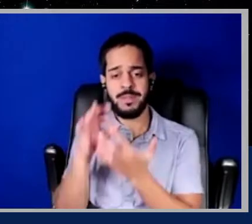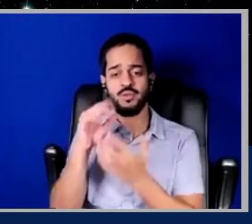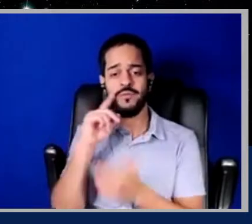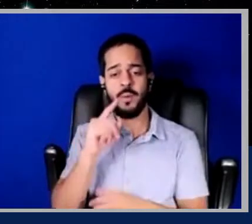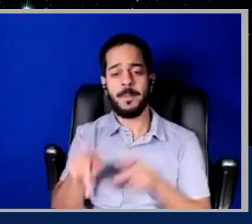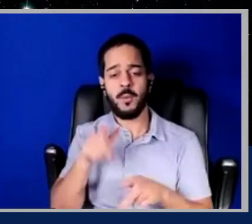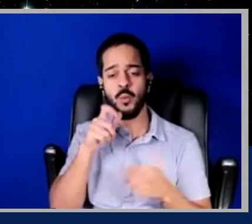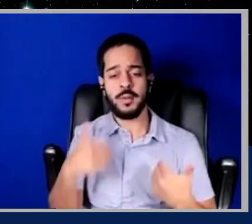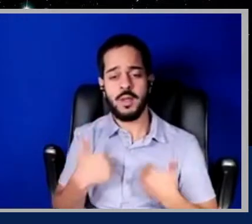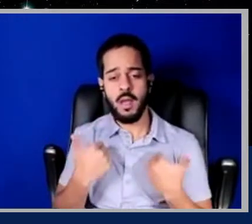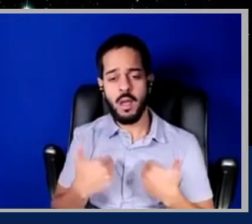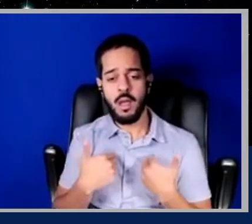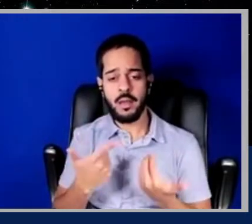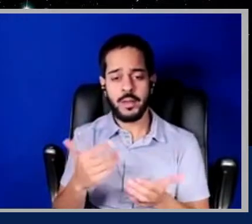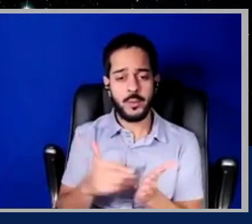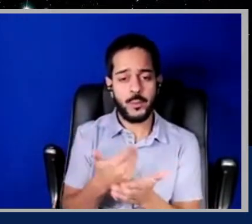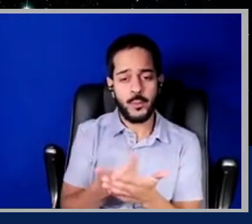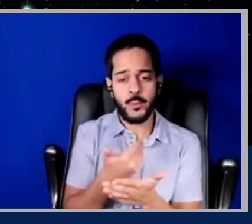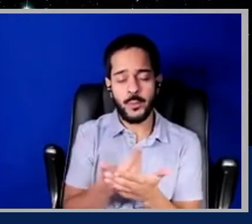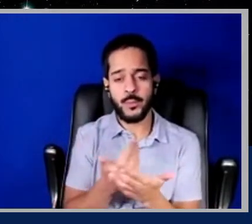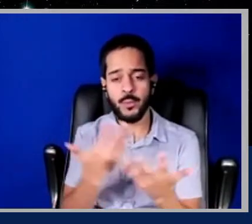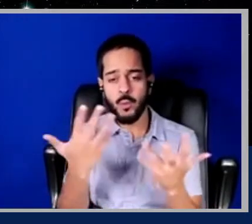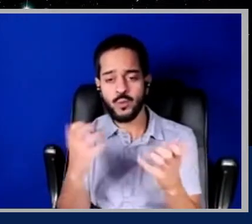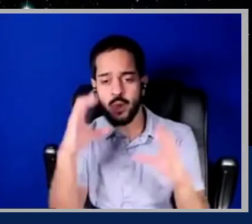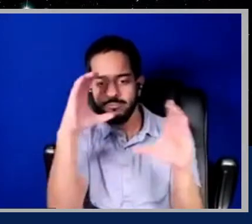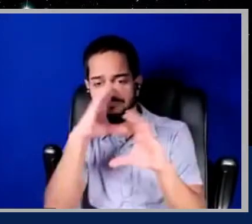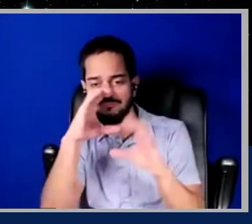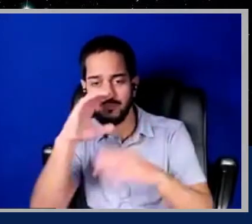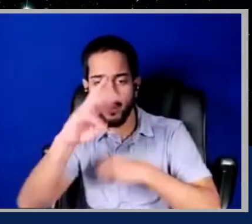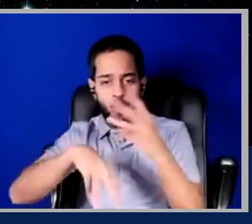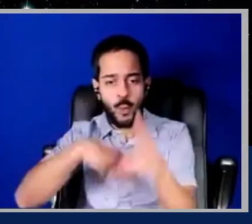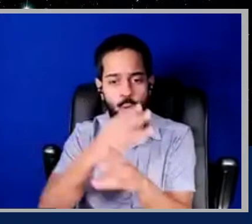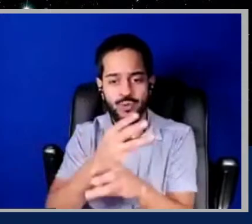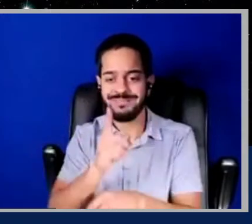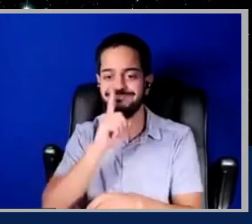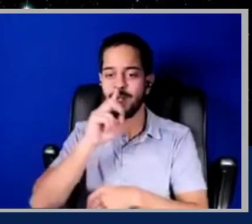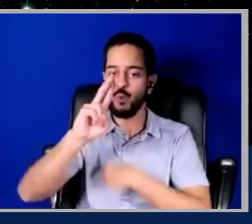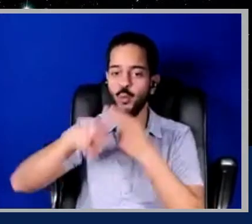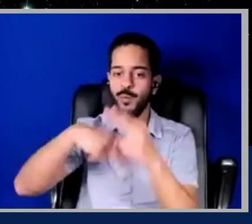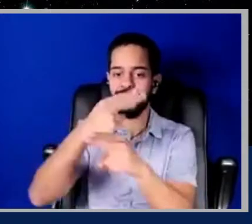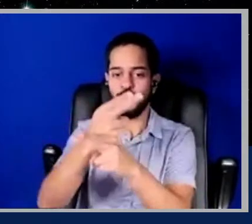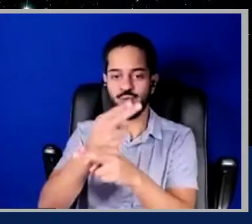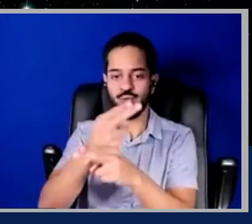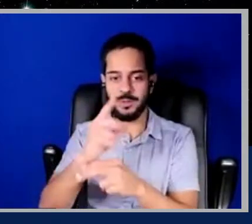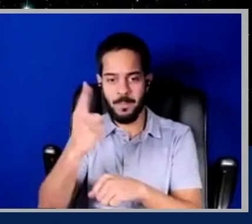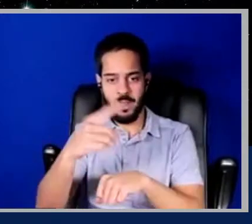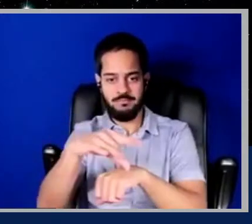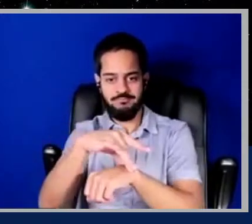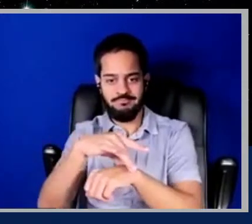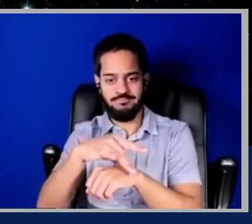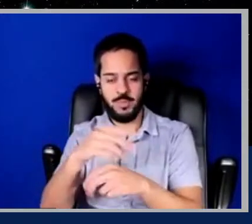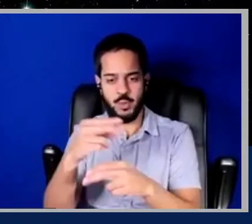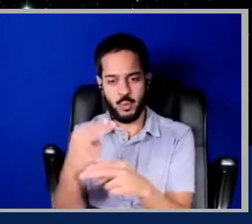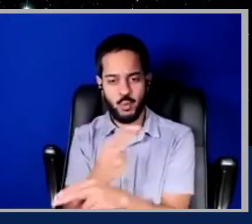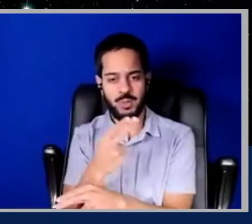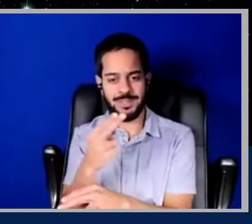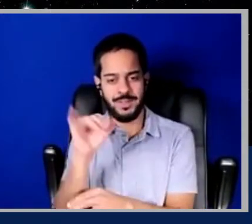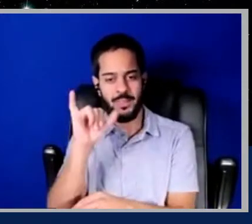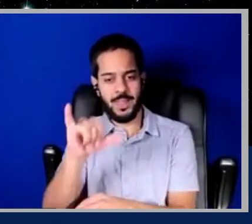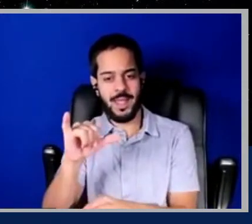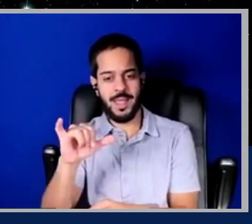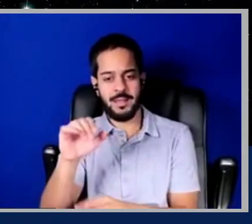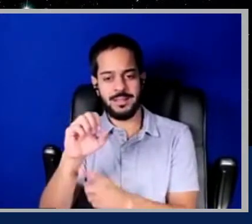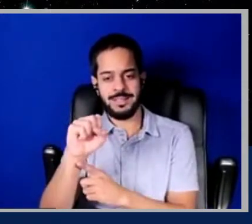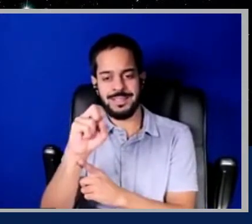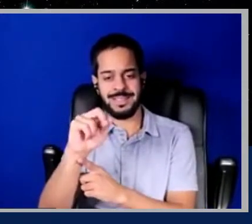just beginning to explore the world around them, never mind the universe around them, having sound as another